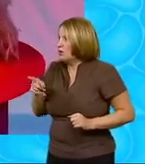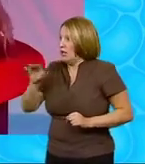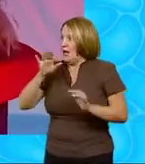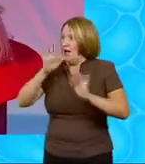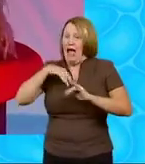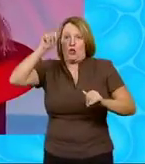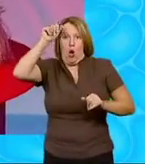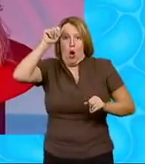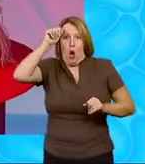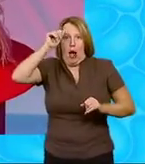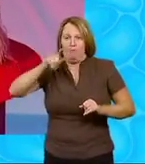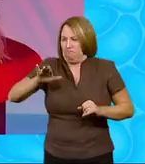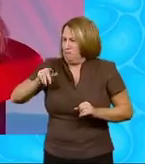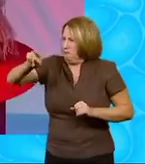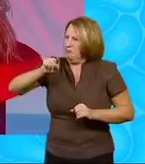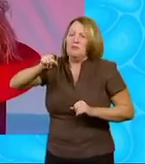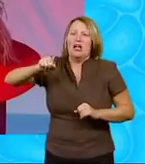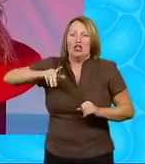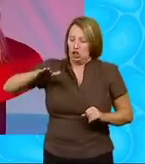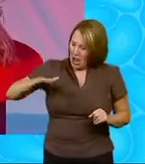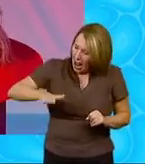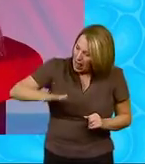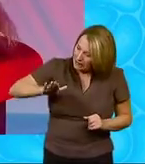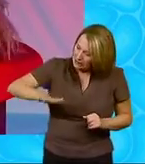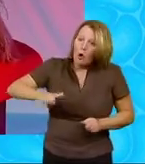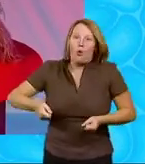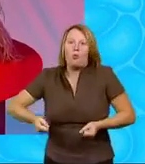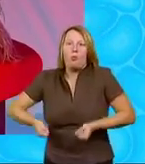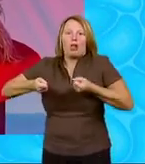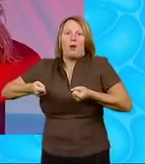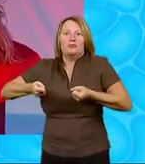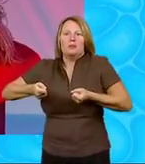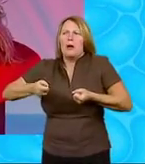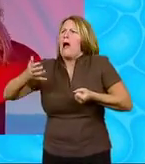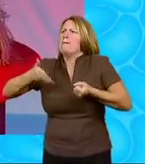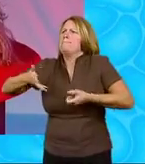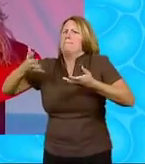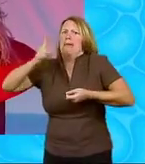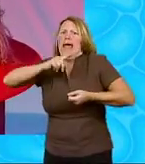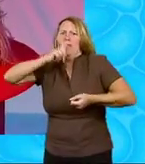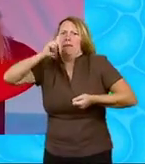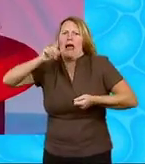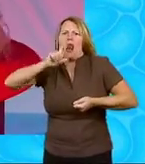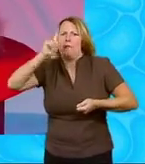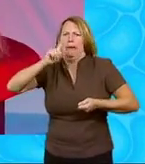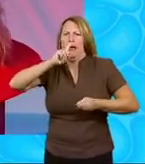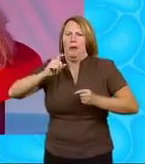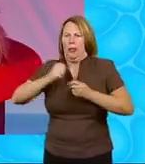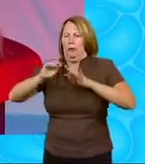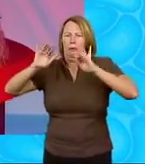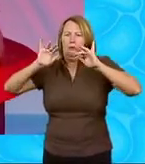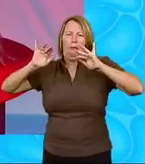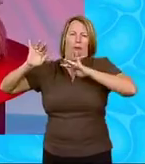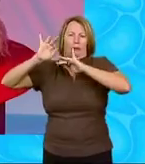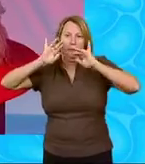I know! It's, a small child's Wellington, pink in colour. With a little